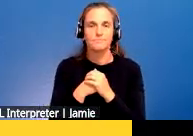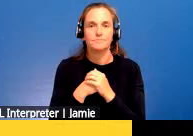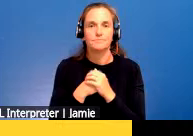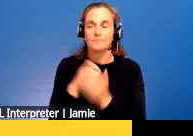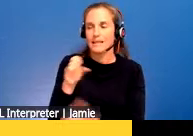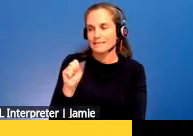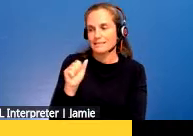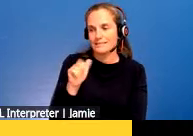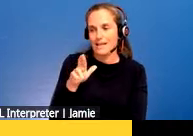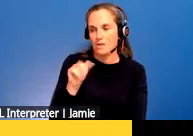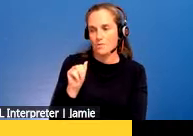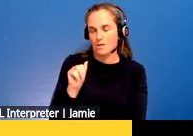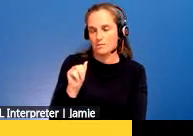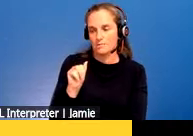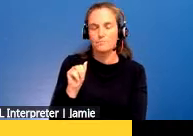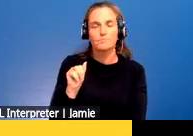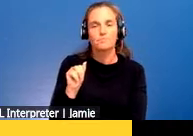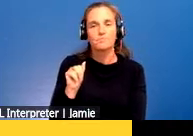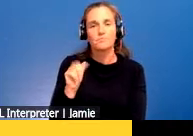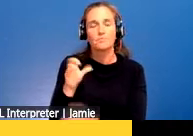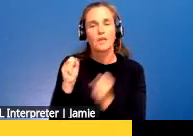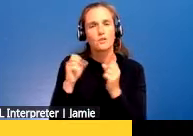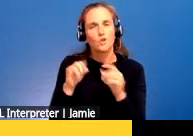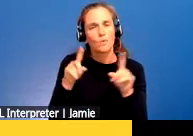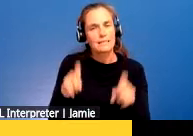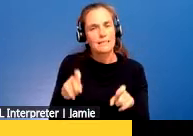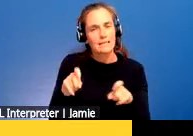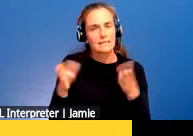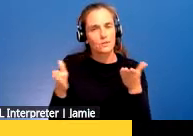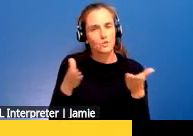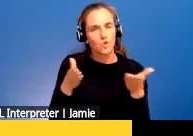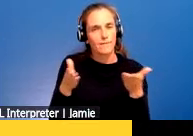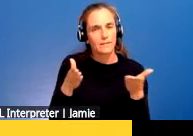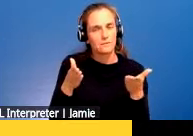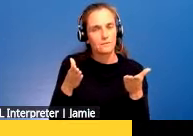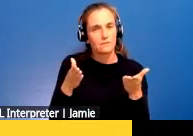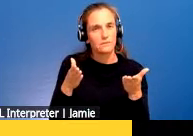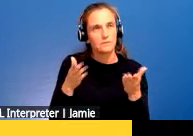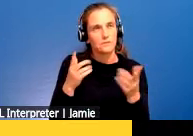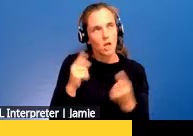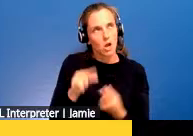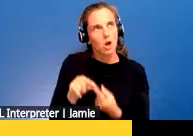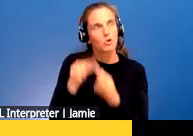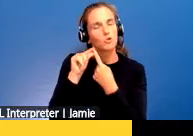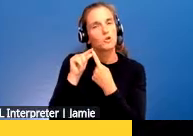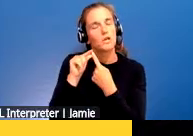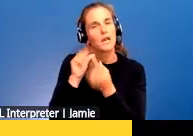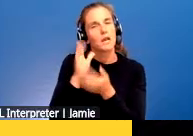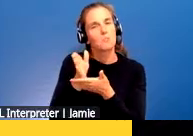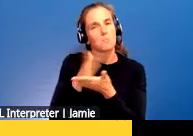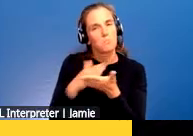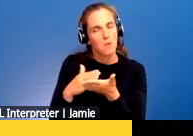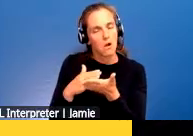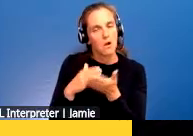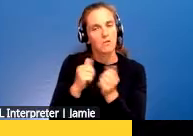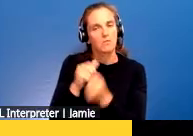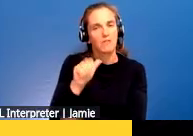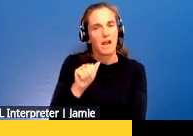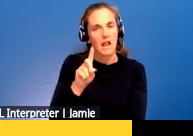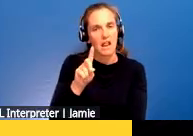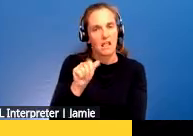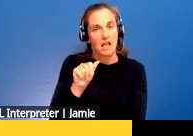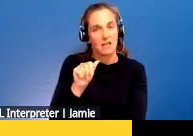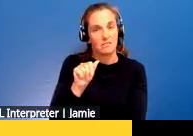So testing services are a unique component of the ADA, but to the